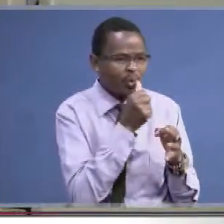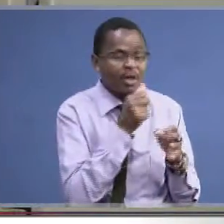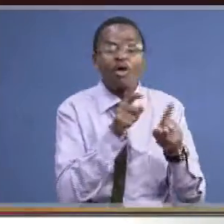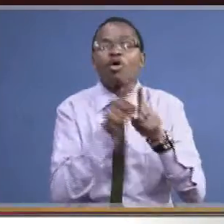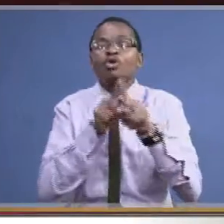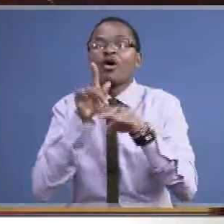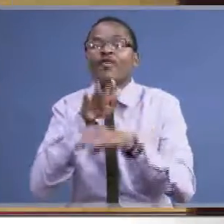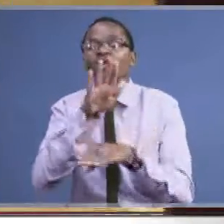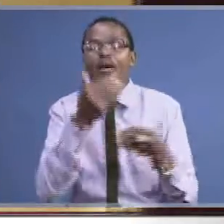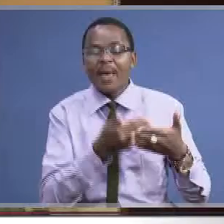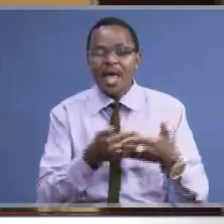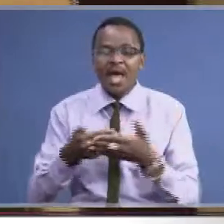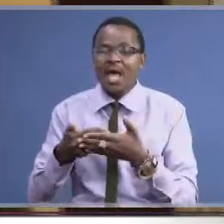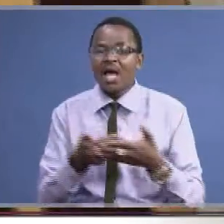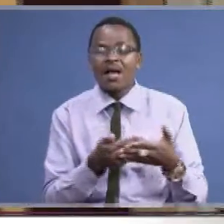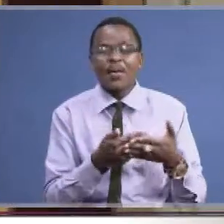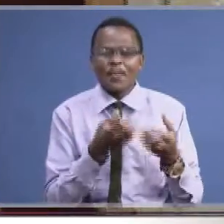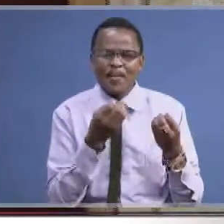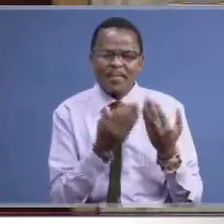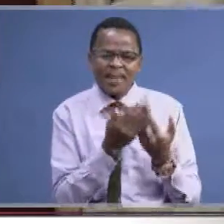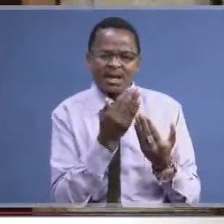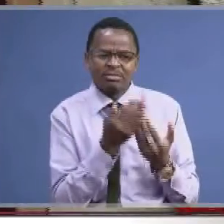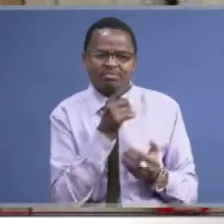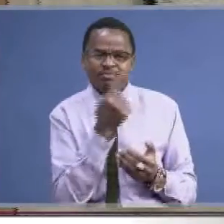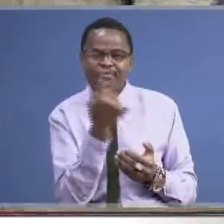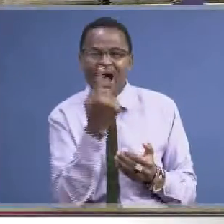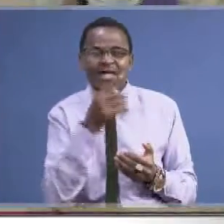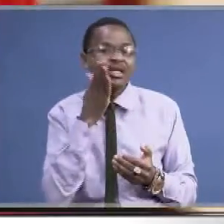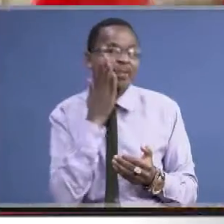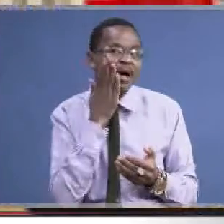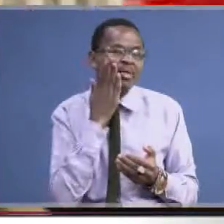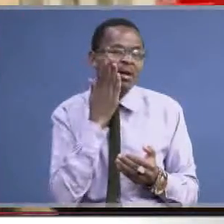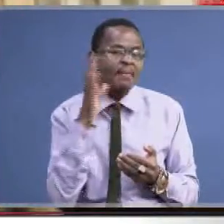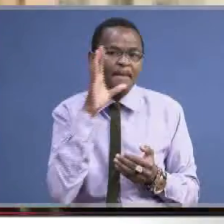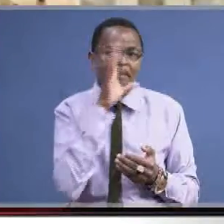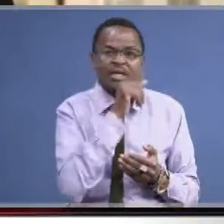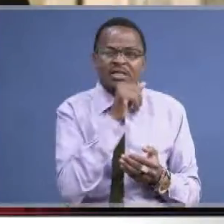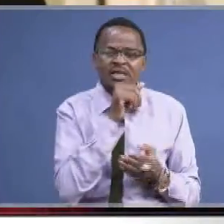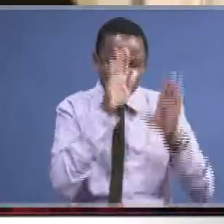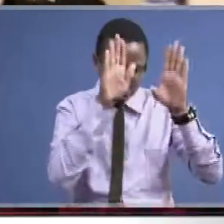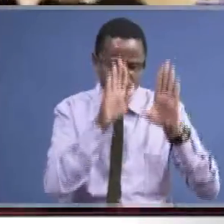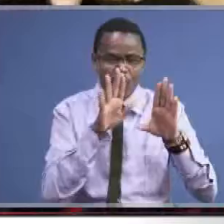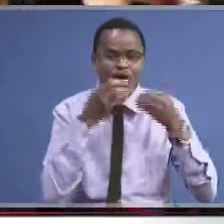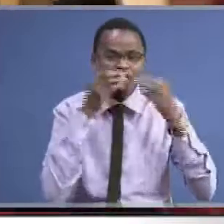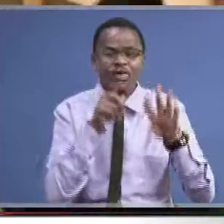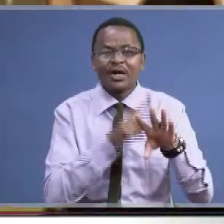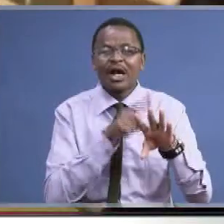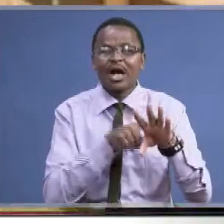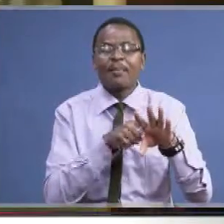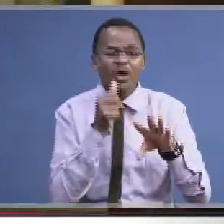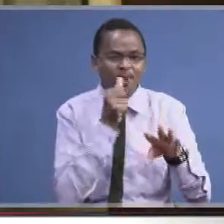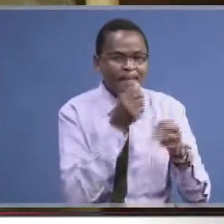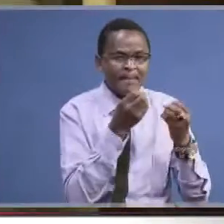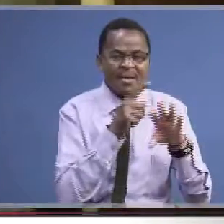also affect your baby. Most caregivers, especially young and first-time mothers, lack sufficient information on what to do when breastfeeding,